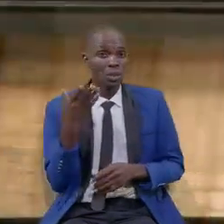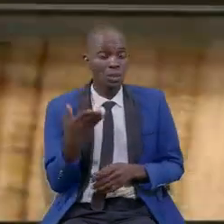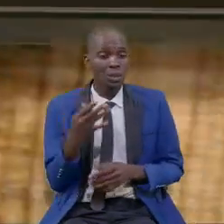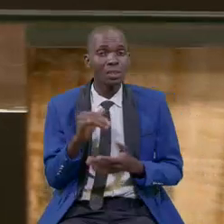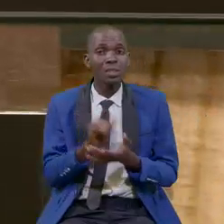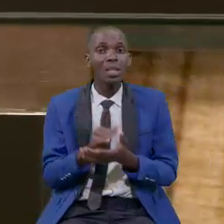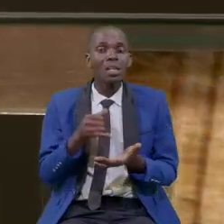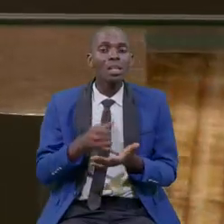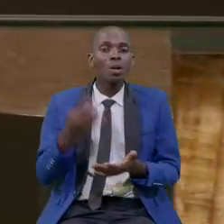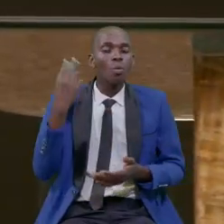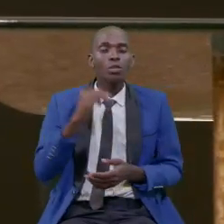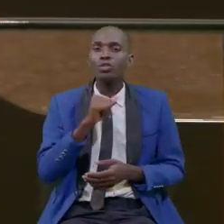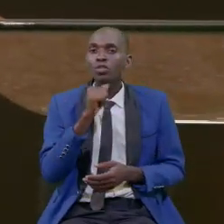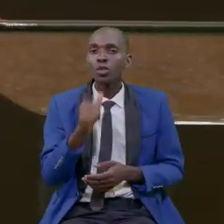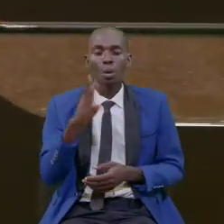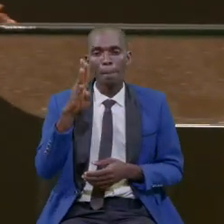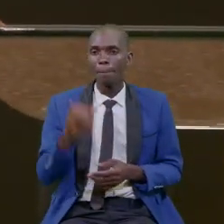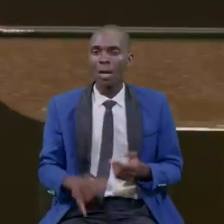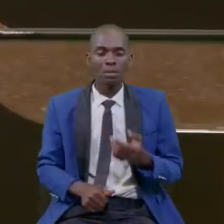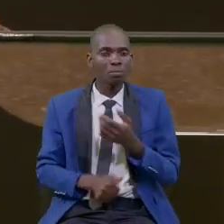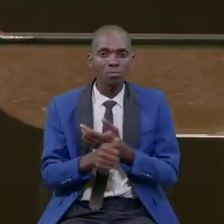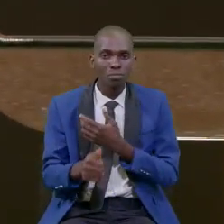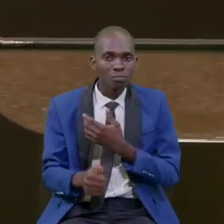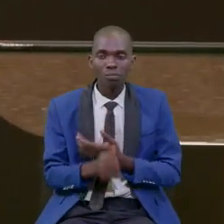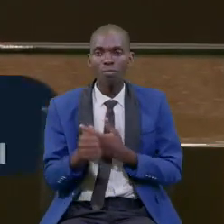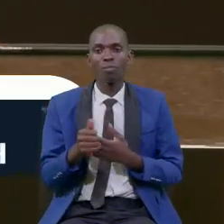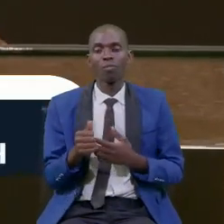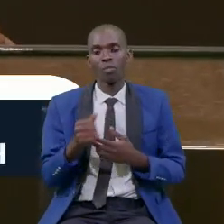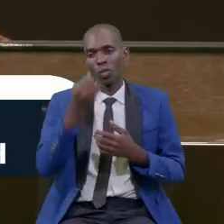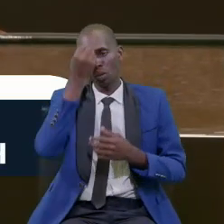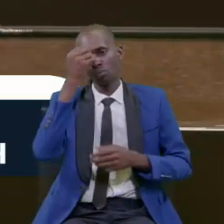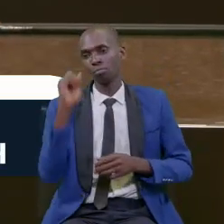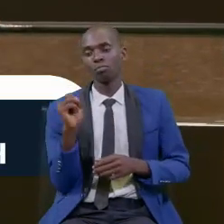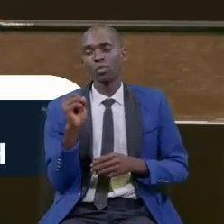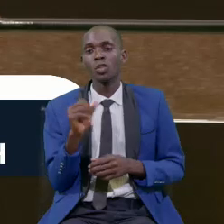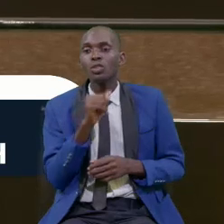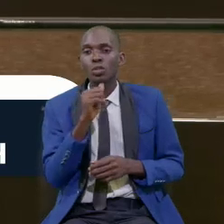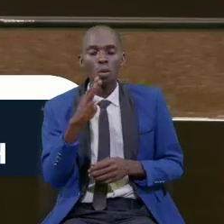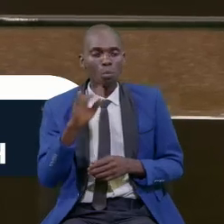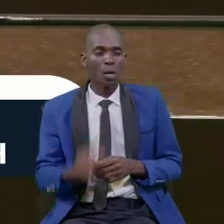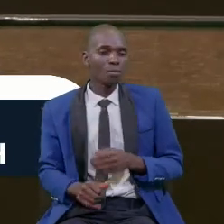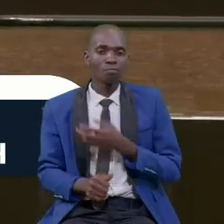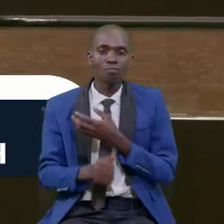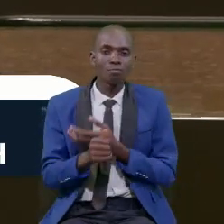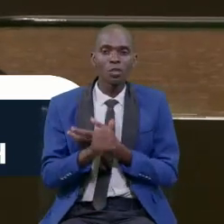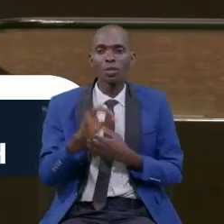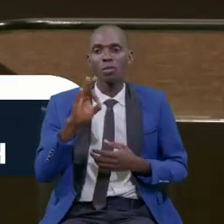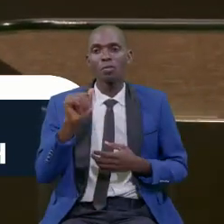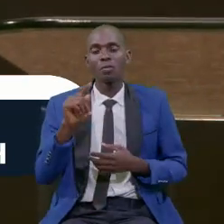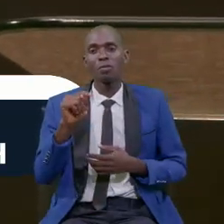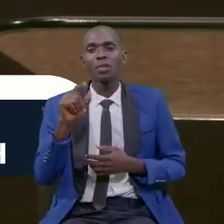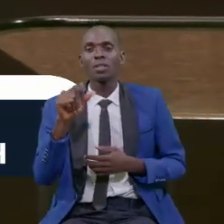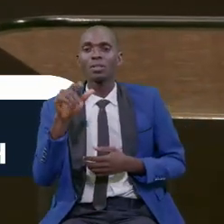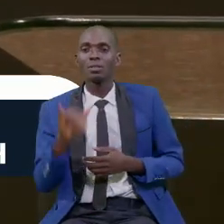not by fatal passive faith. Fatal passive faith. Passive faith